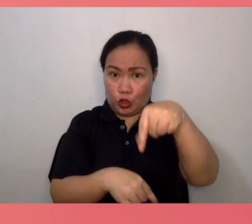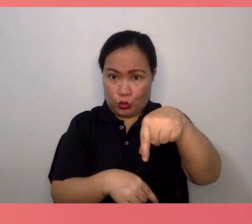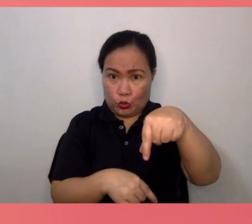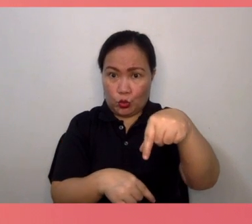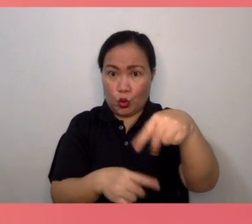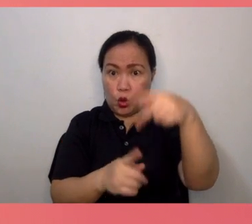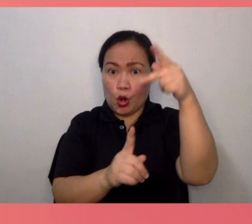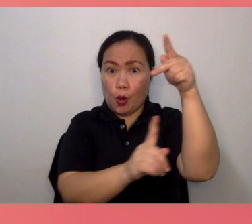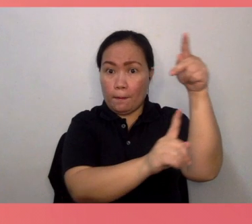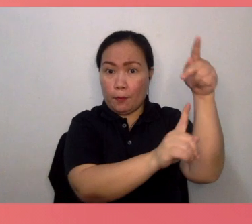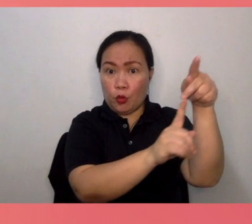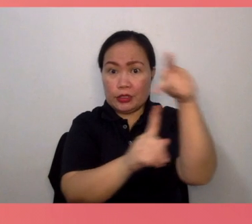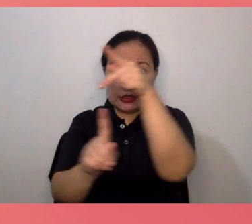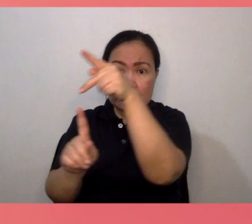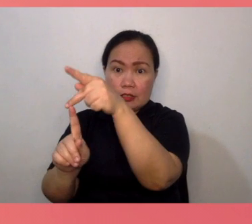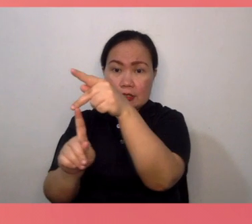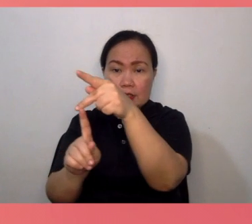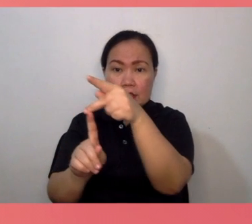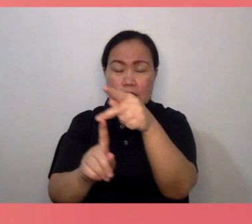segment and this segment.